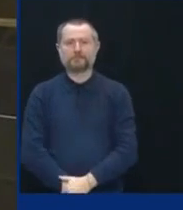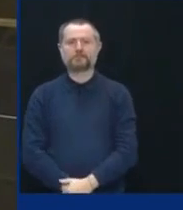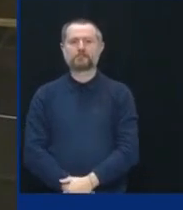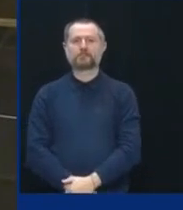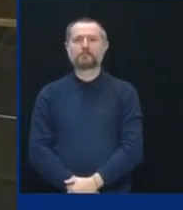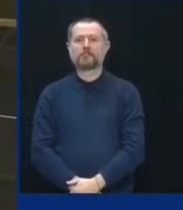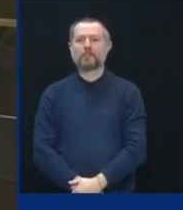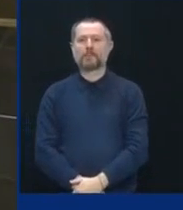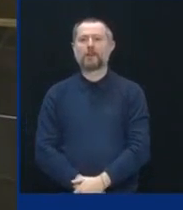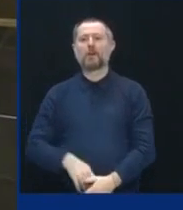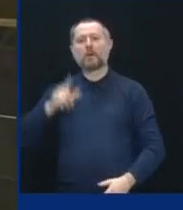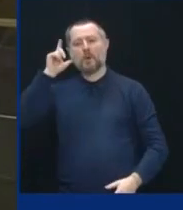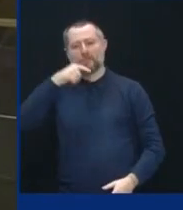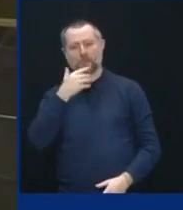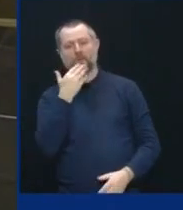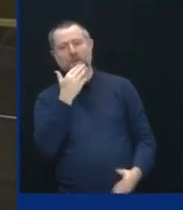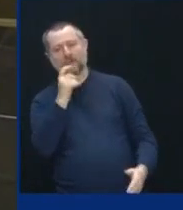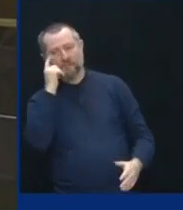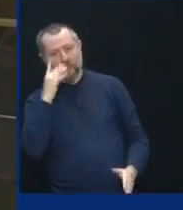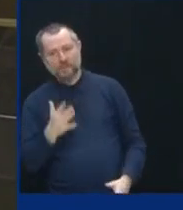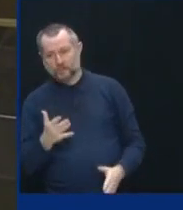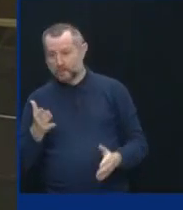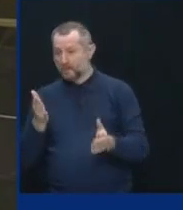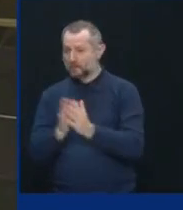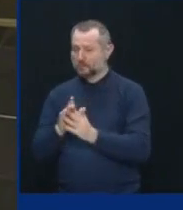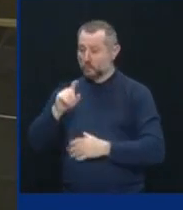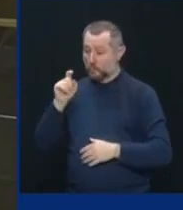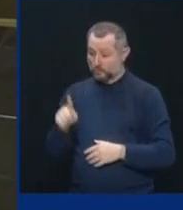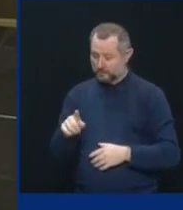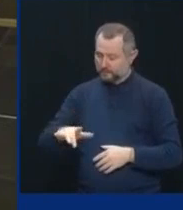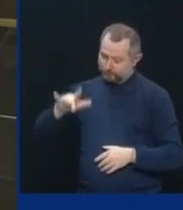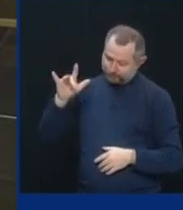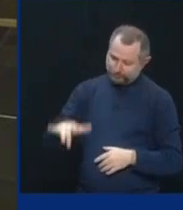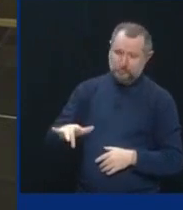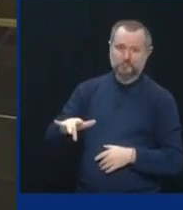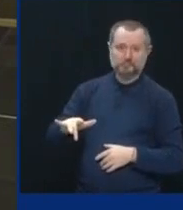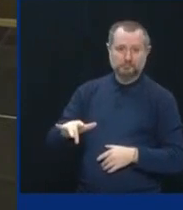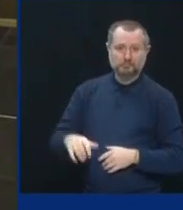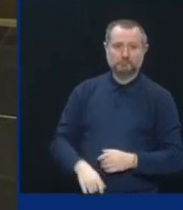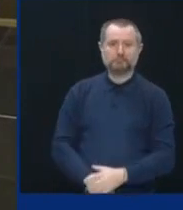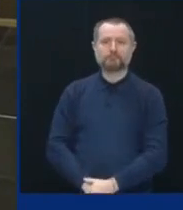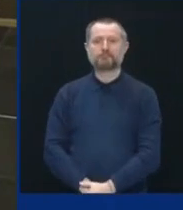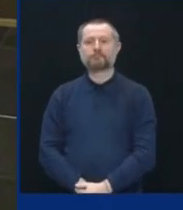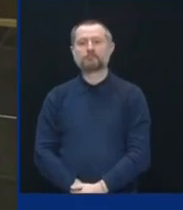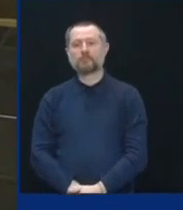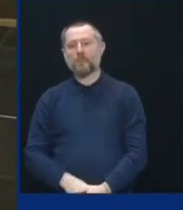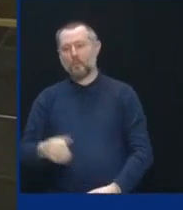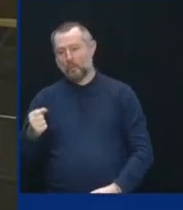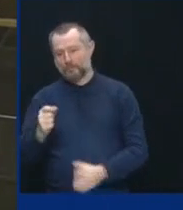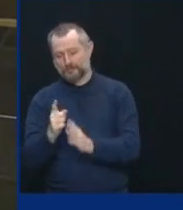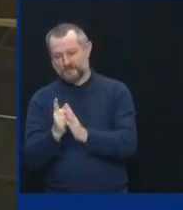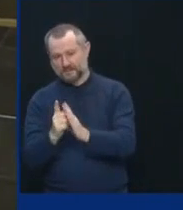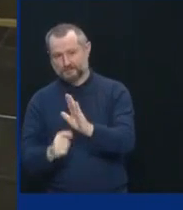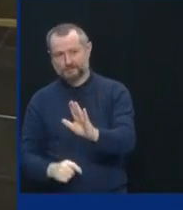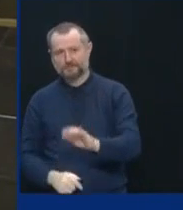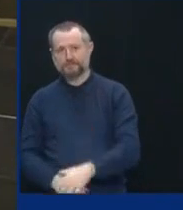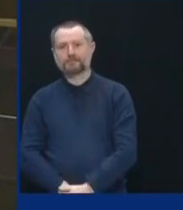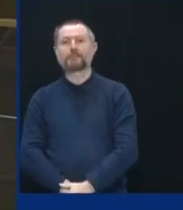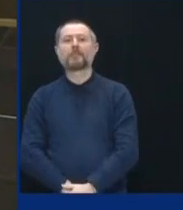Thank you, Governor. If you'd like to ask a question, please use the raise hand function at the bottom of your window. We'll take a brief moment to compile the Q&A roster.